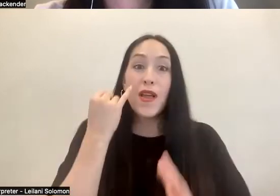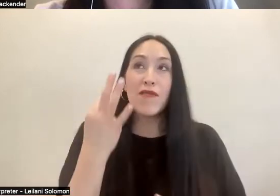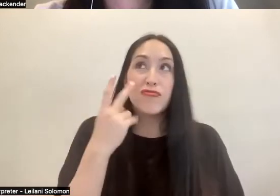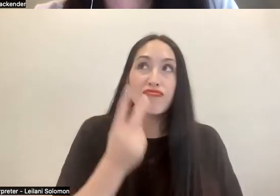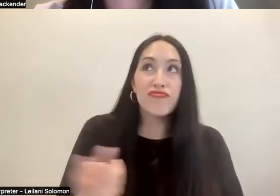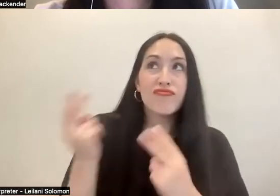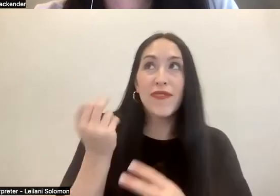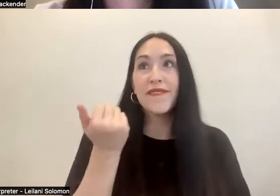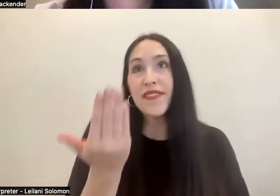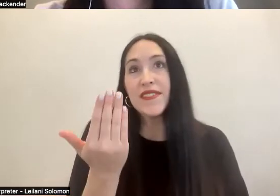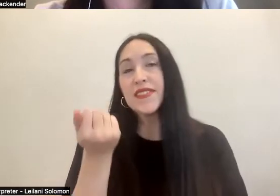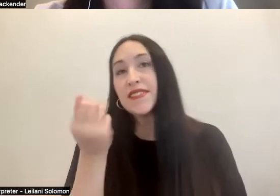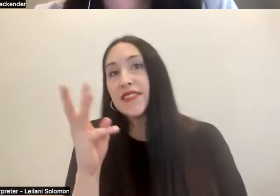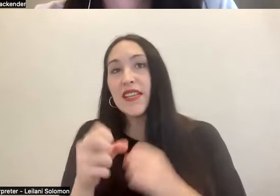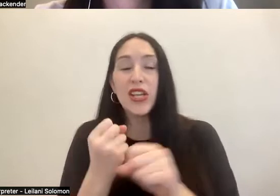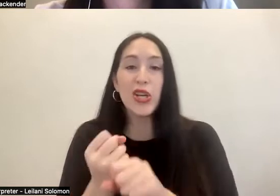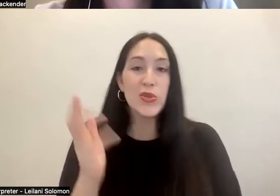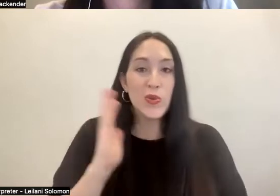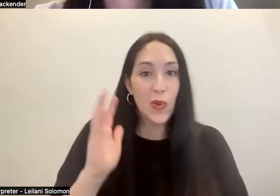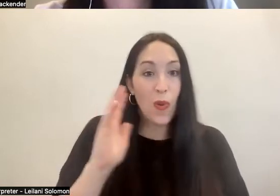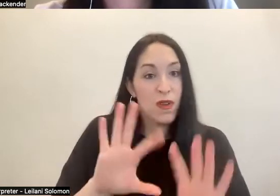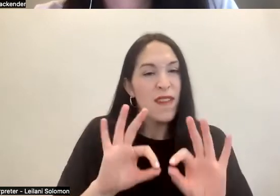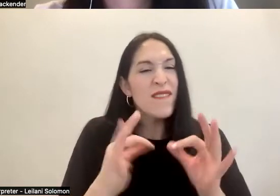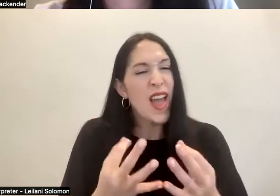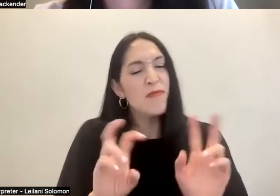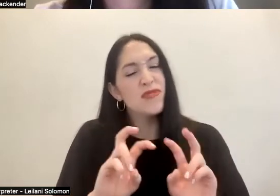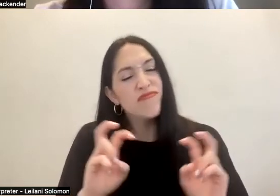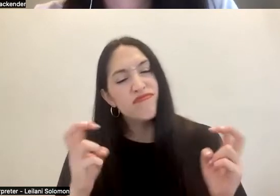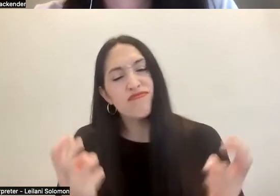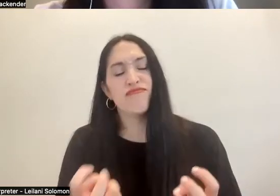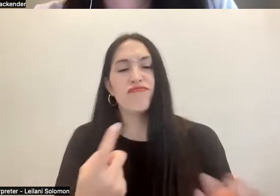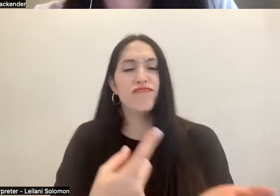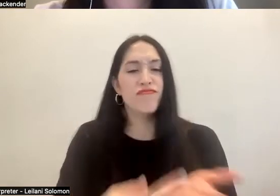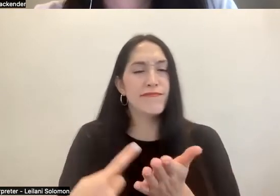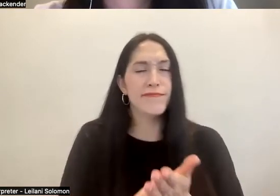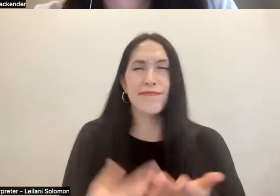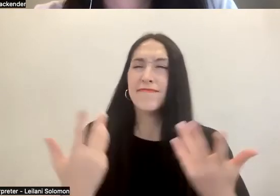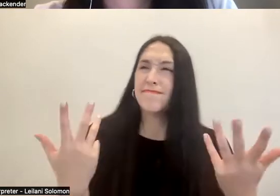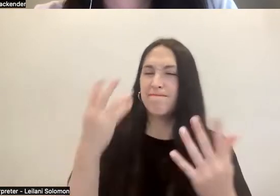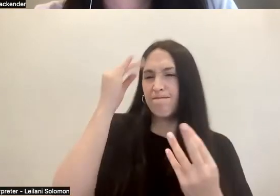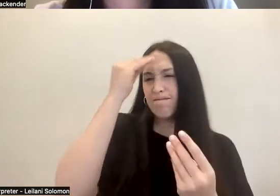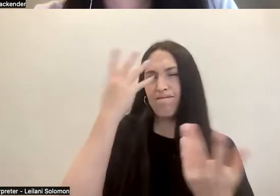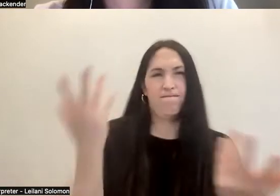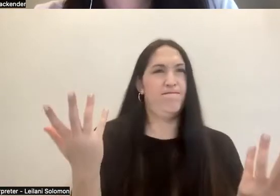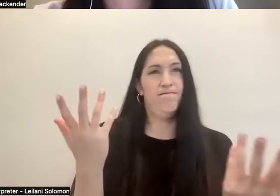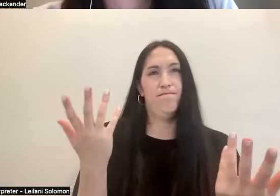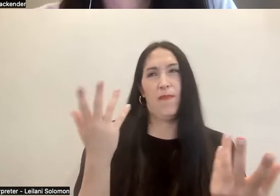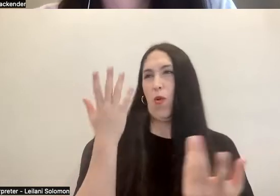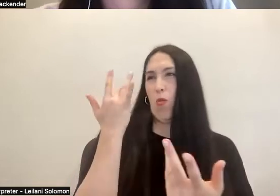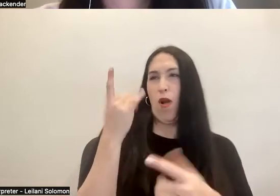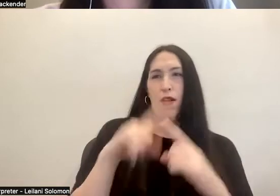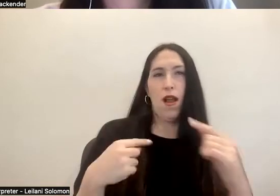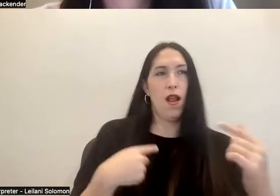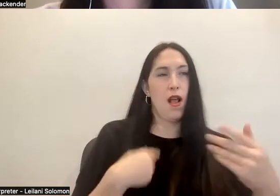families got around a dining room table and said, why isn't there a way for me to start putting funds away to build up some of